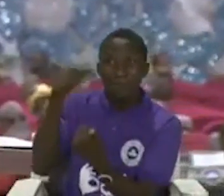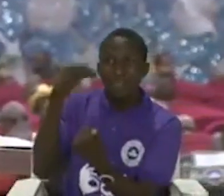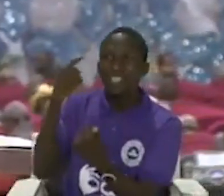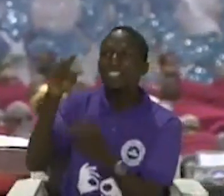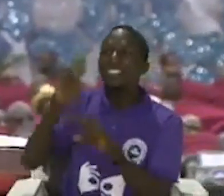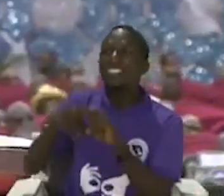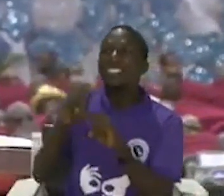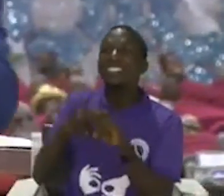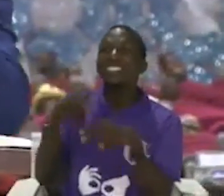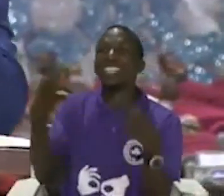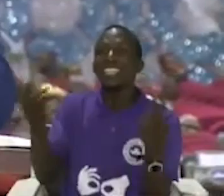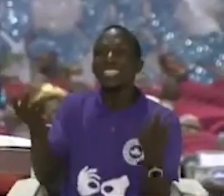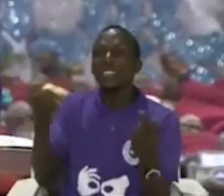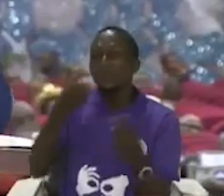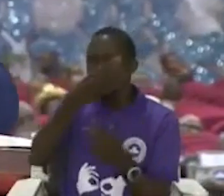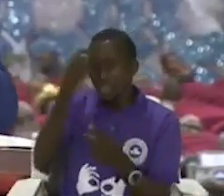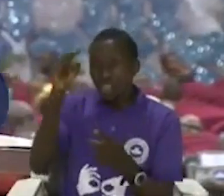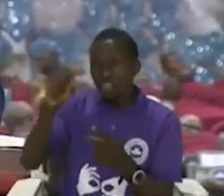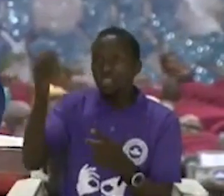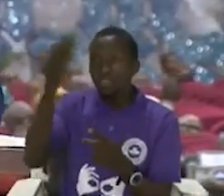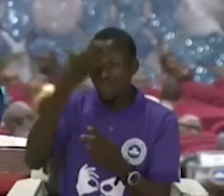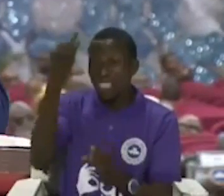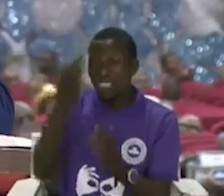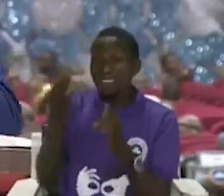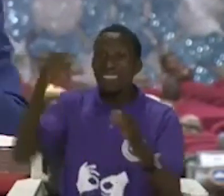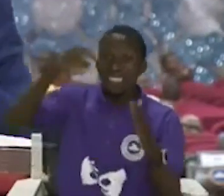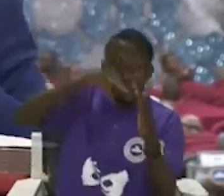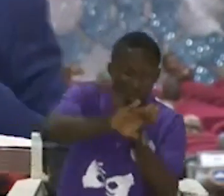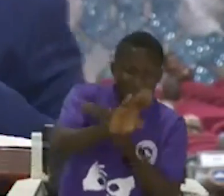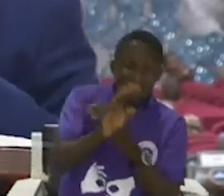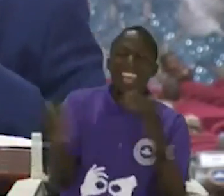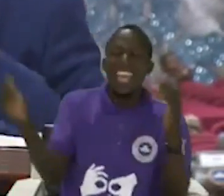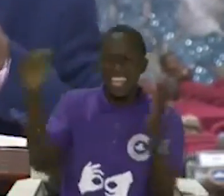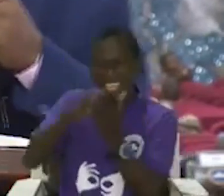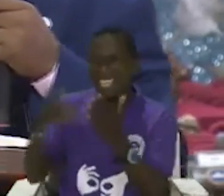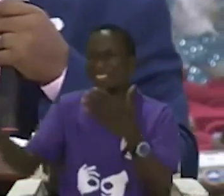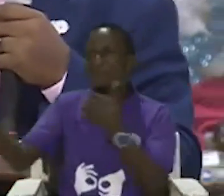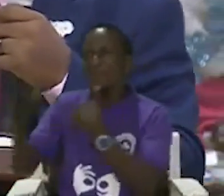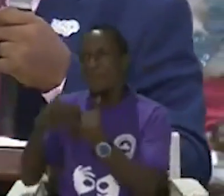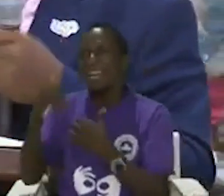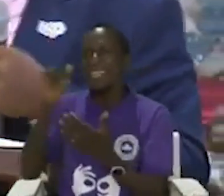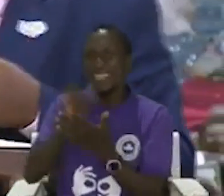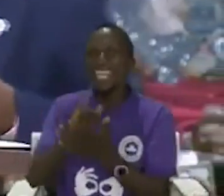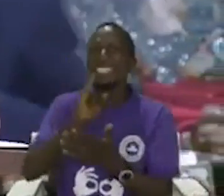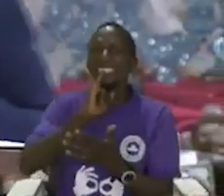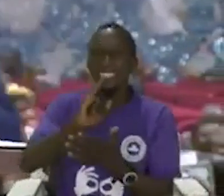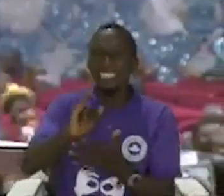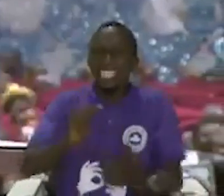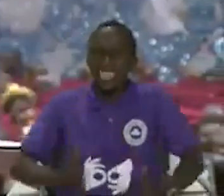not running through you. Because you know if they score you first, you are still going to win the match. That's a life of dominion.